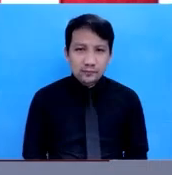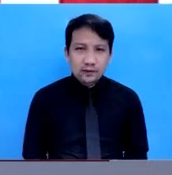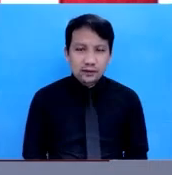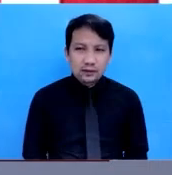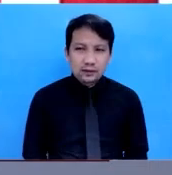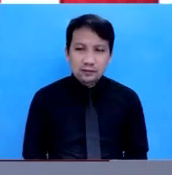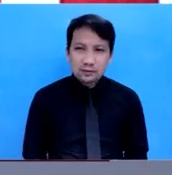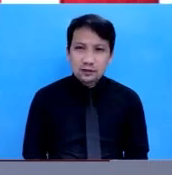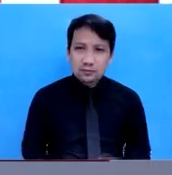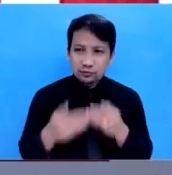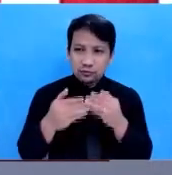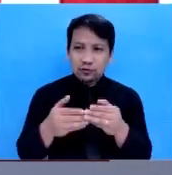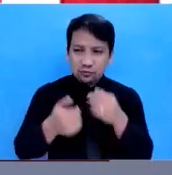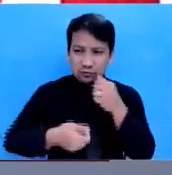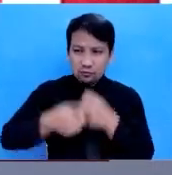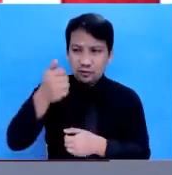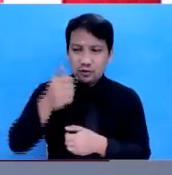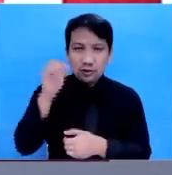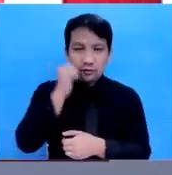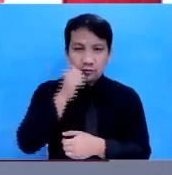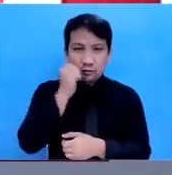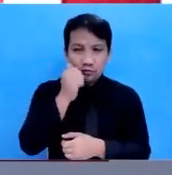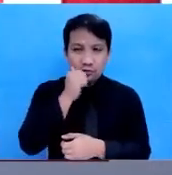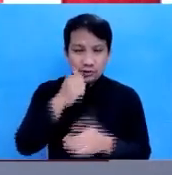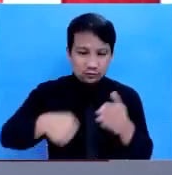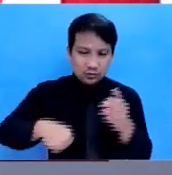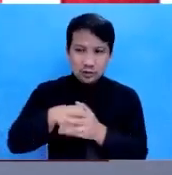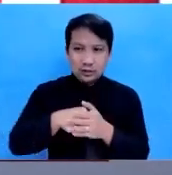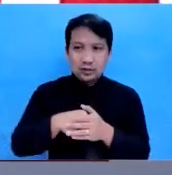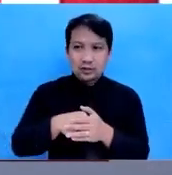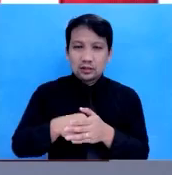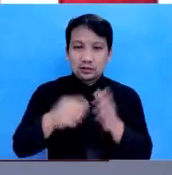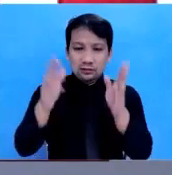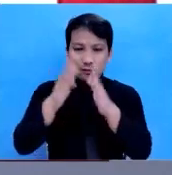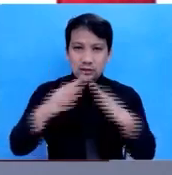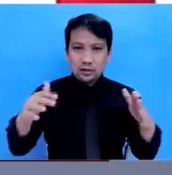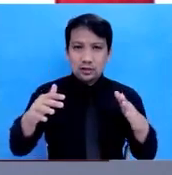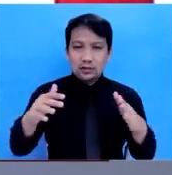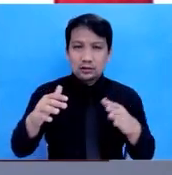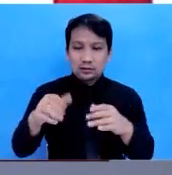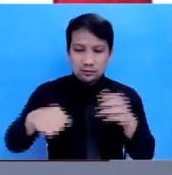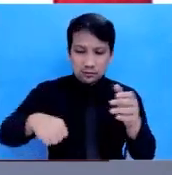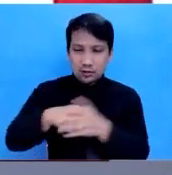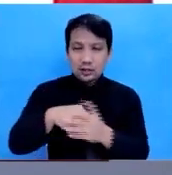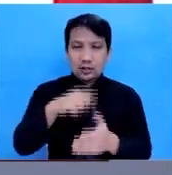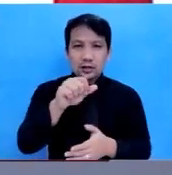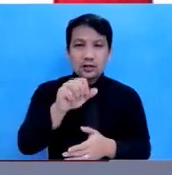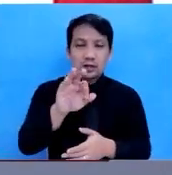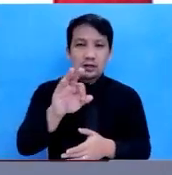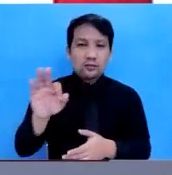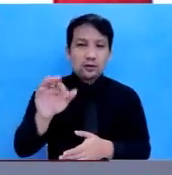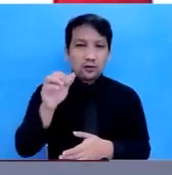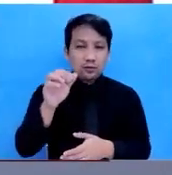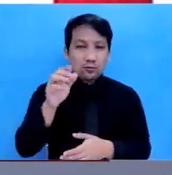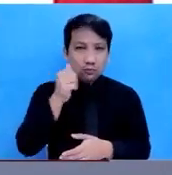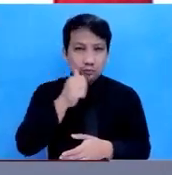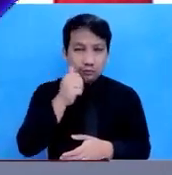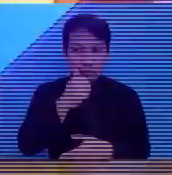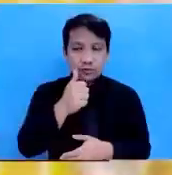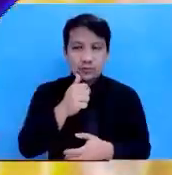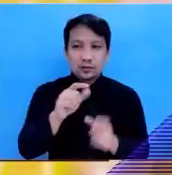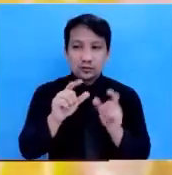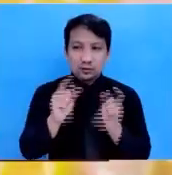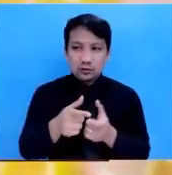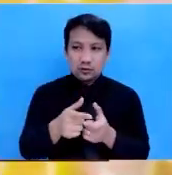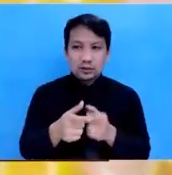Patuloy ang winning ways ng Women's National Football Team sa ASEAN Football Federation o AFF Women's Championship. Hindi binigo